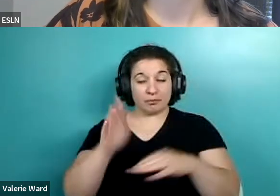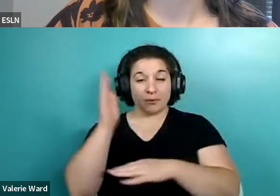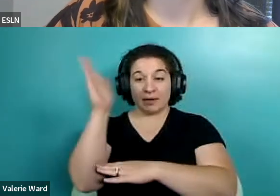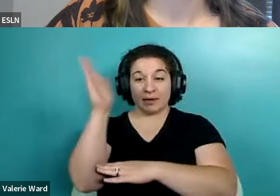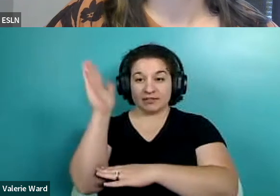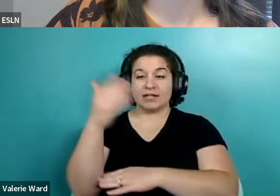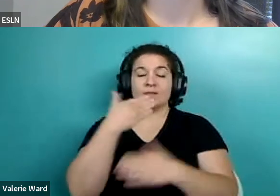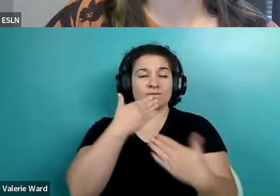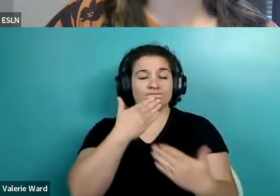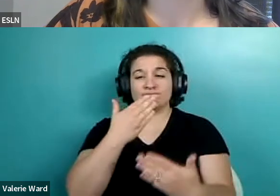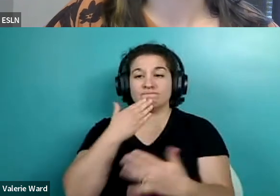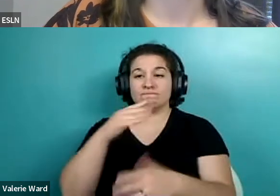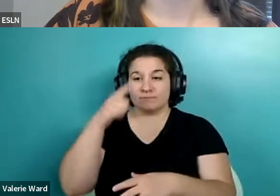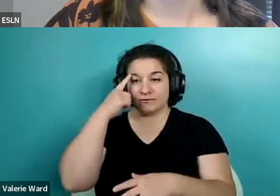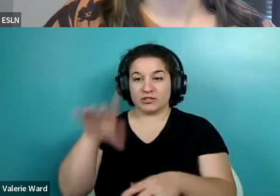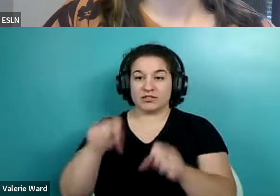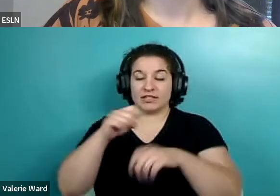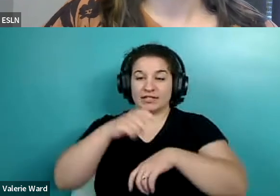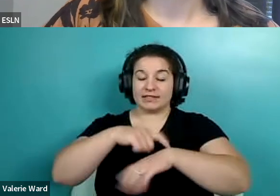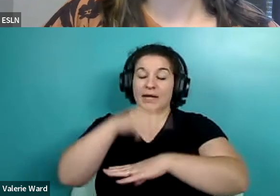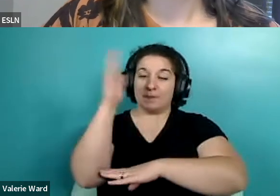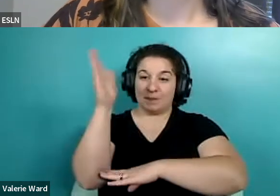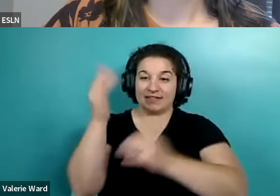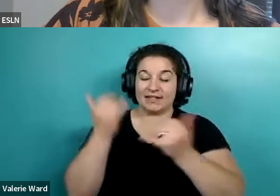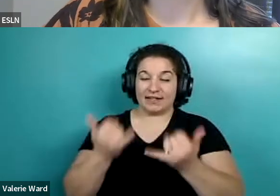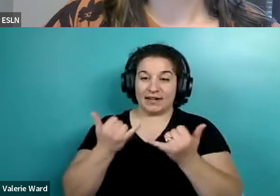so much for taking the time to present.